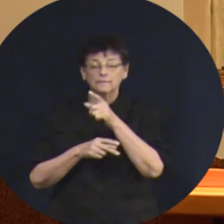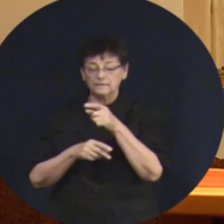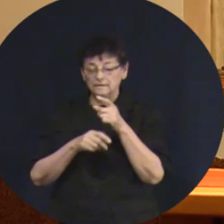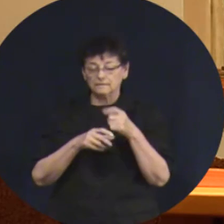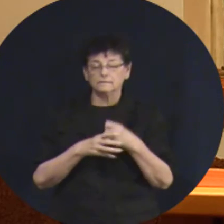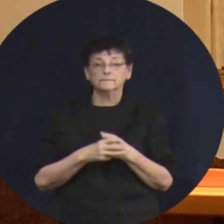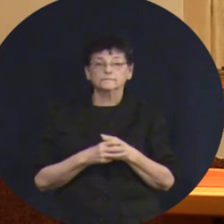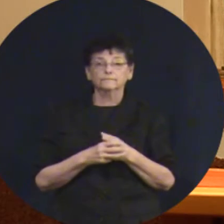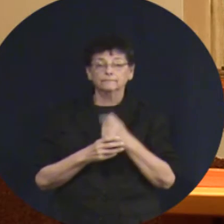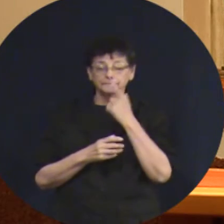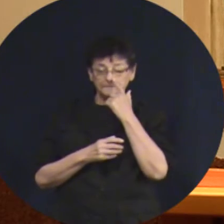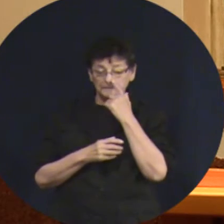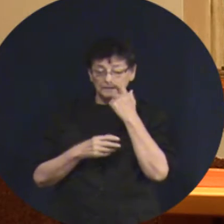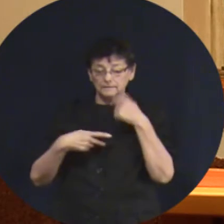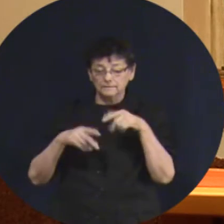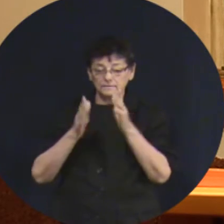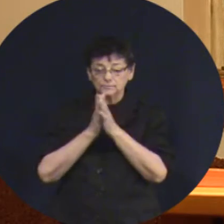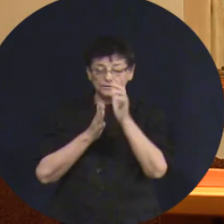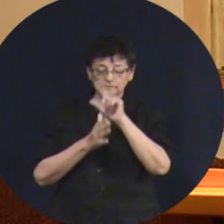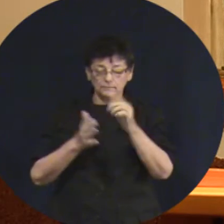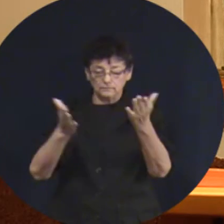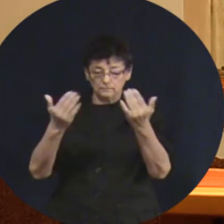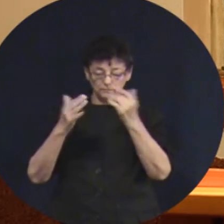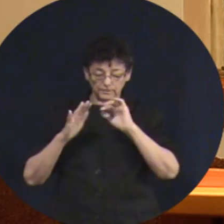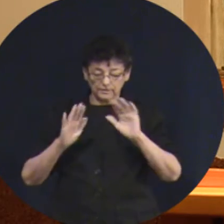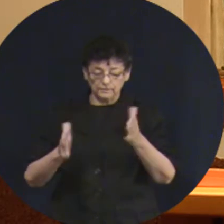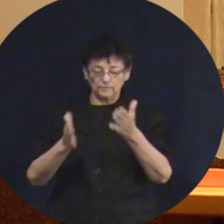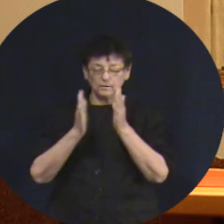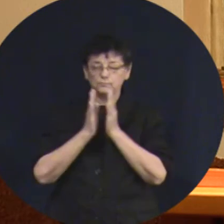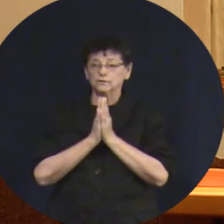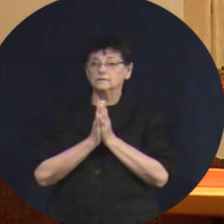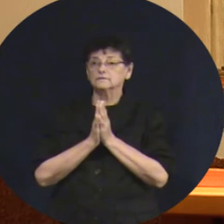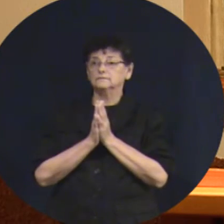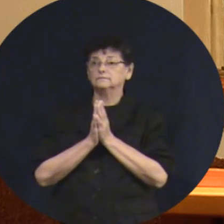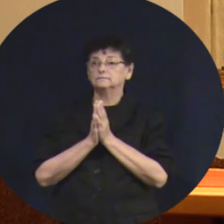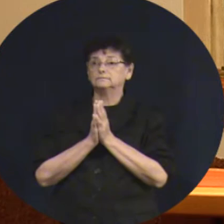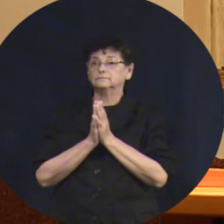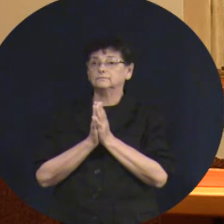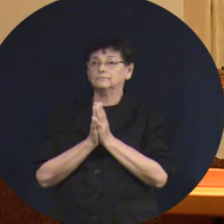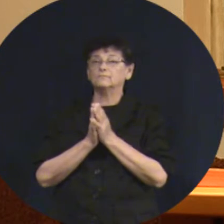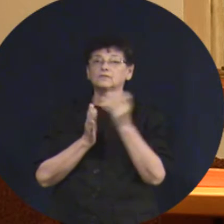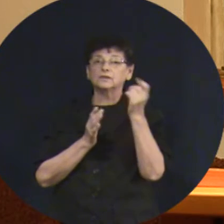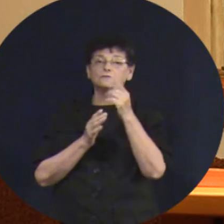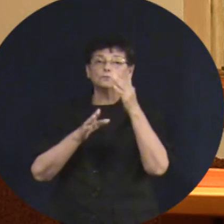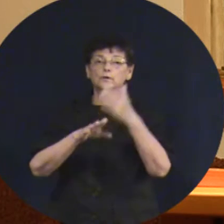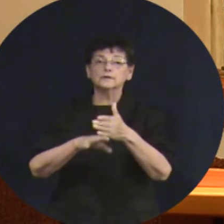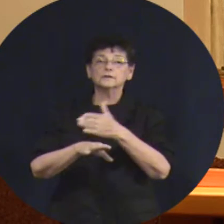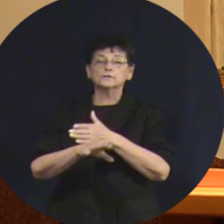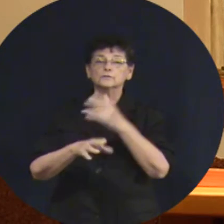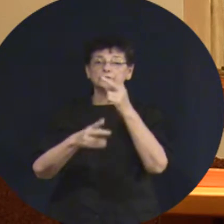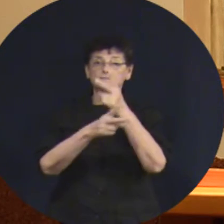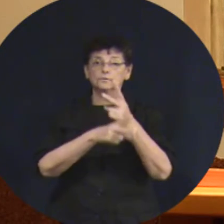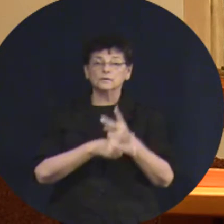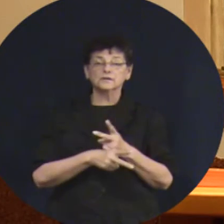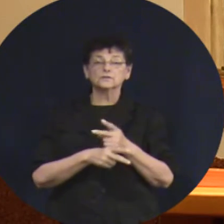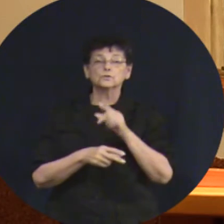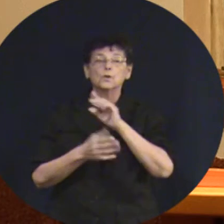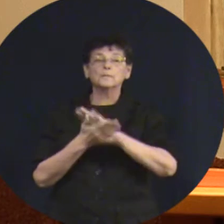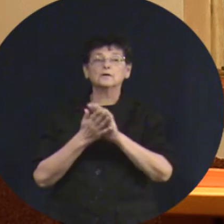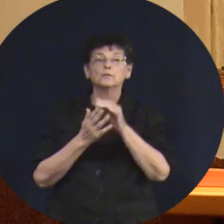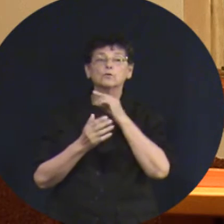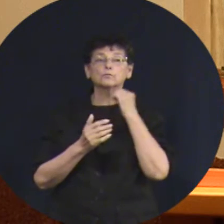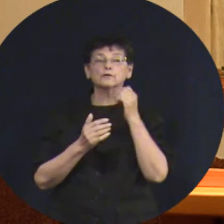for them, let us pray to the Lord. Lord, hear our prayers. For an increase in vocations to